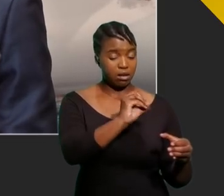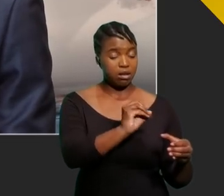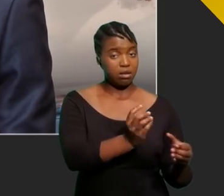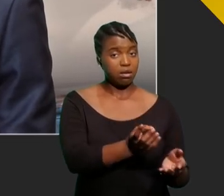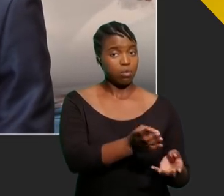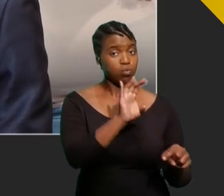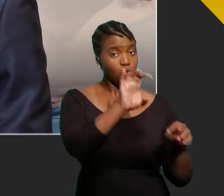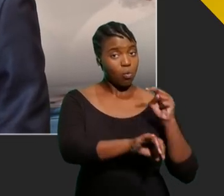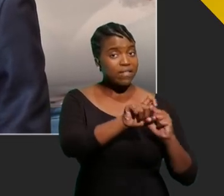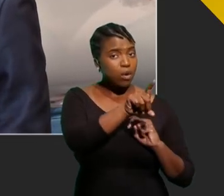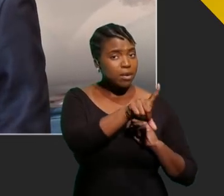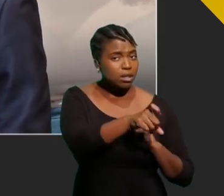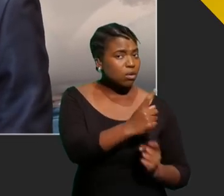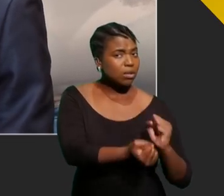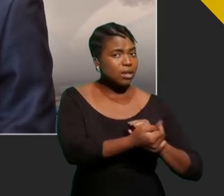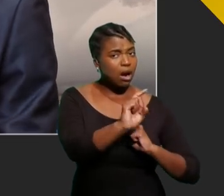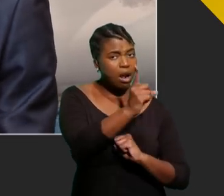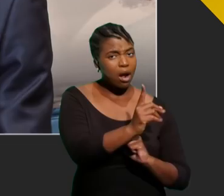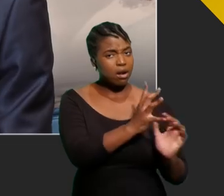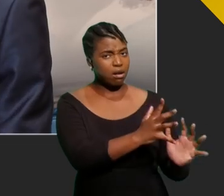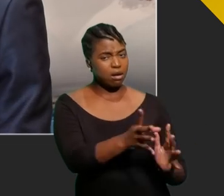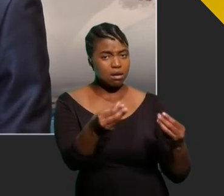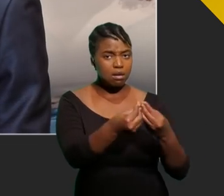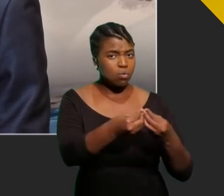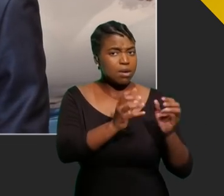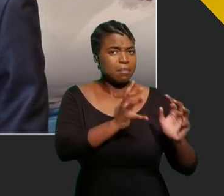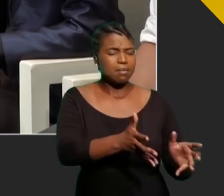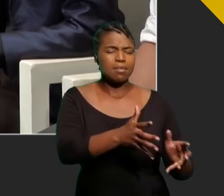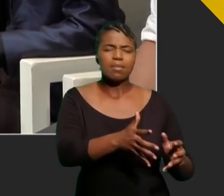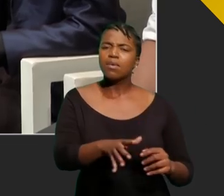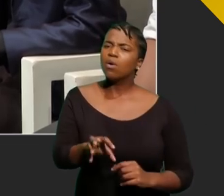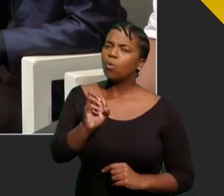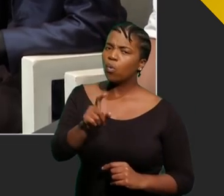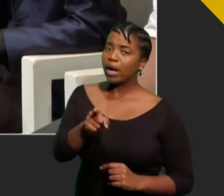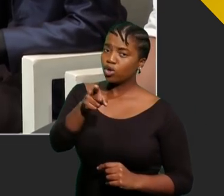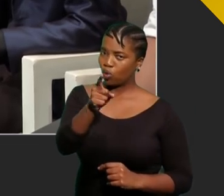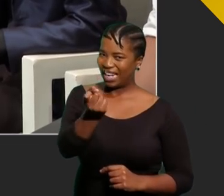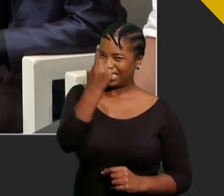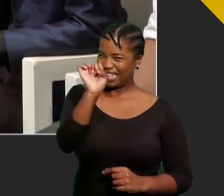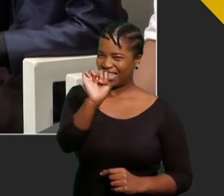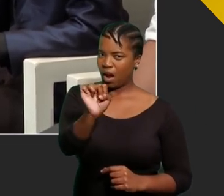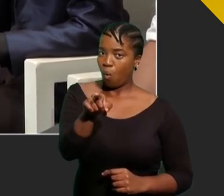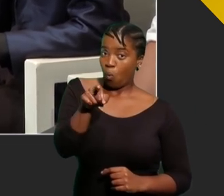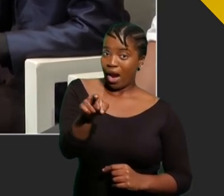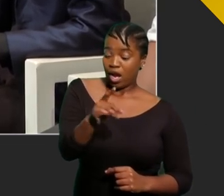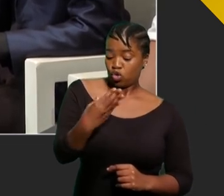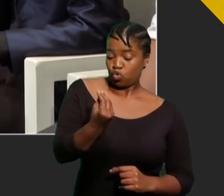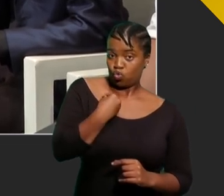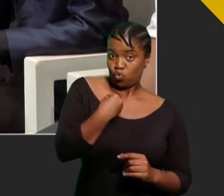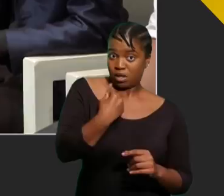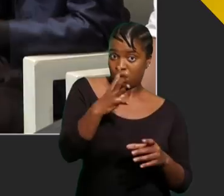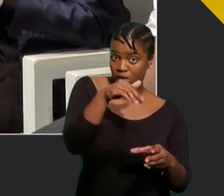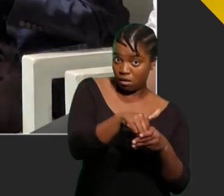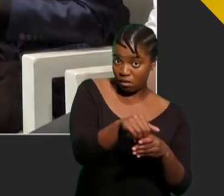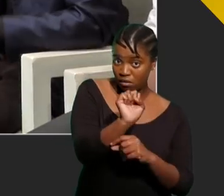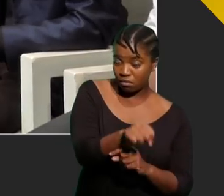to identify what happened in the instance, in the situation. So what, from what you understand, where do you fit in as a young person? Does it affect you? Does